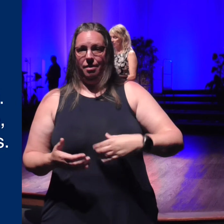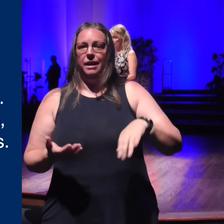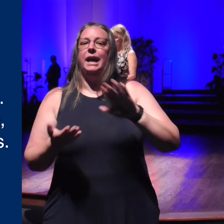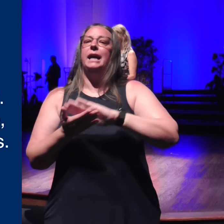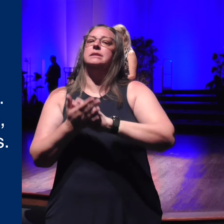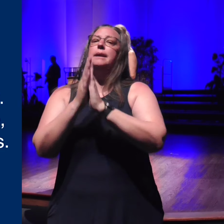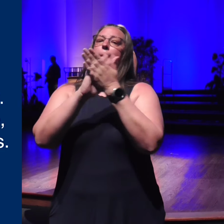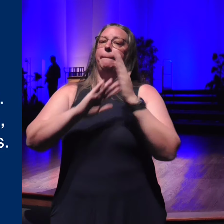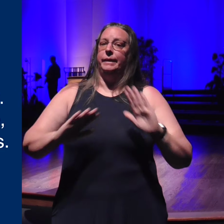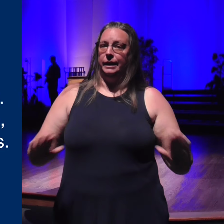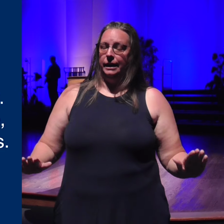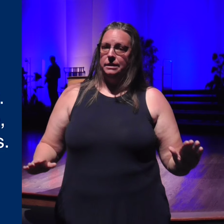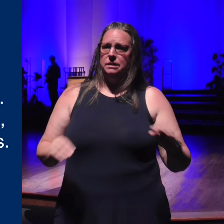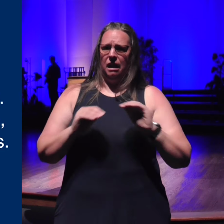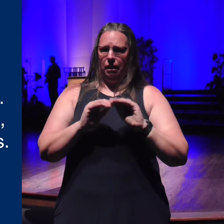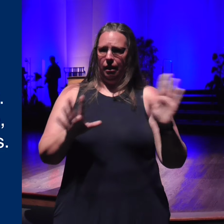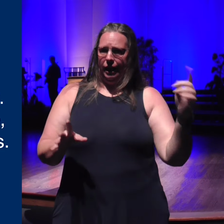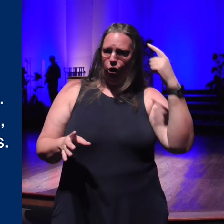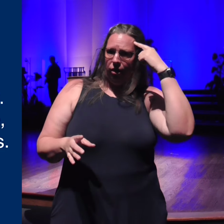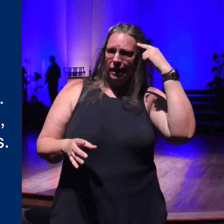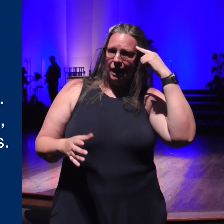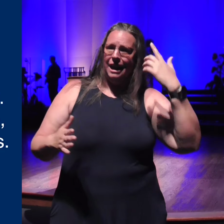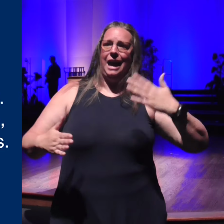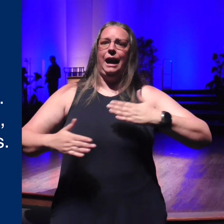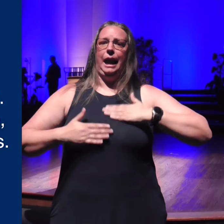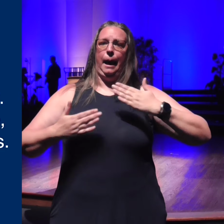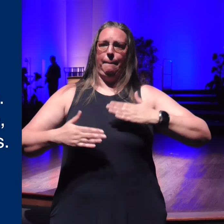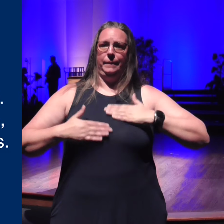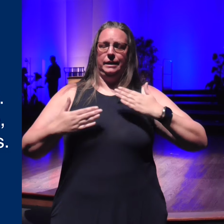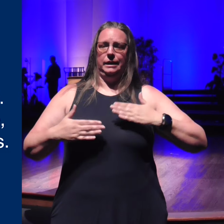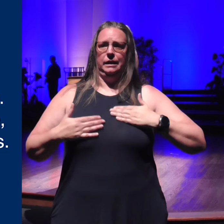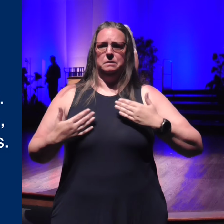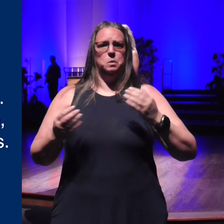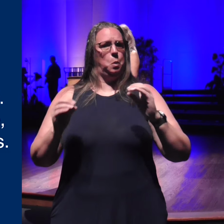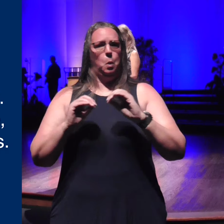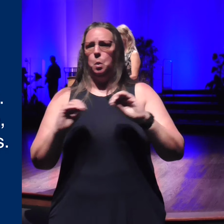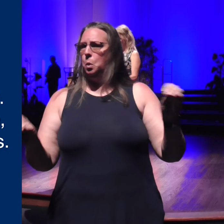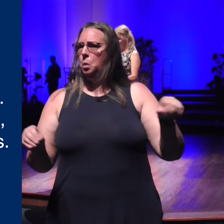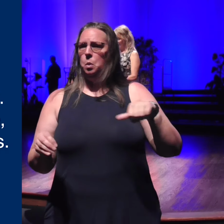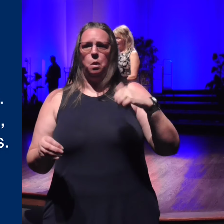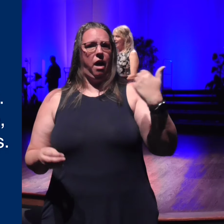and happiness. It could have no other will.